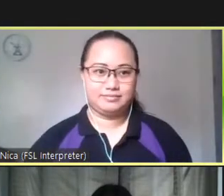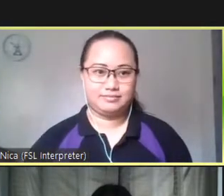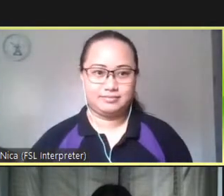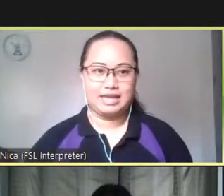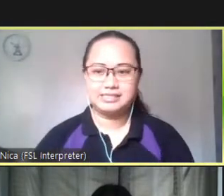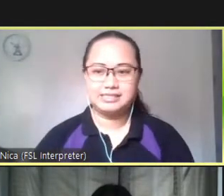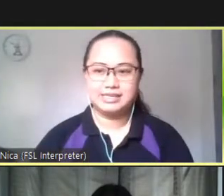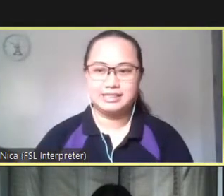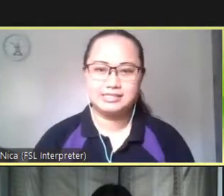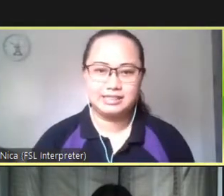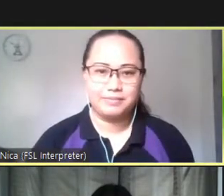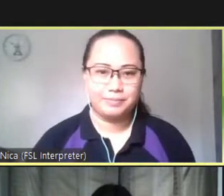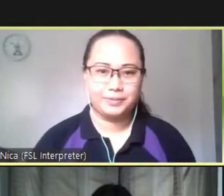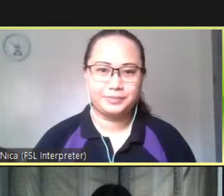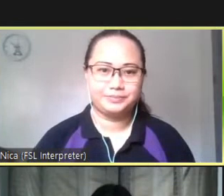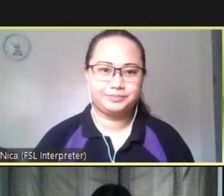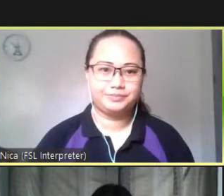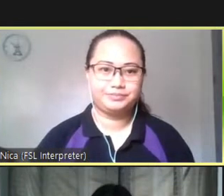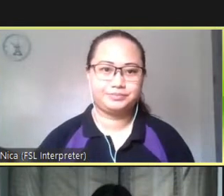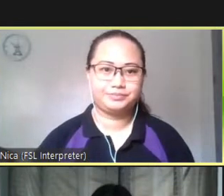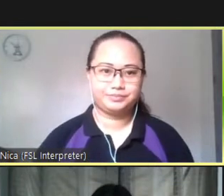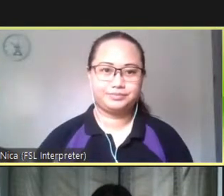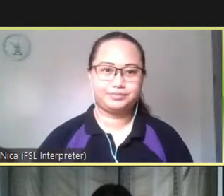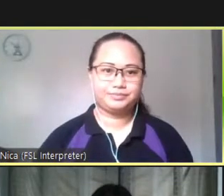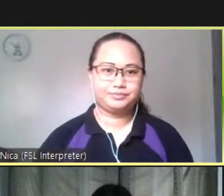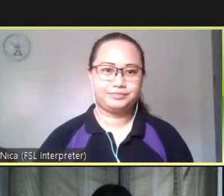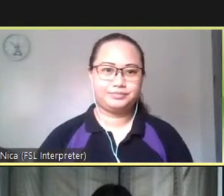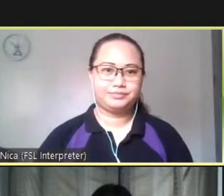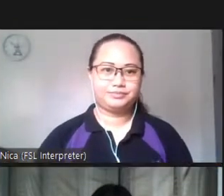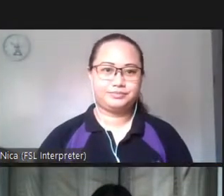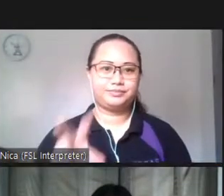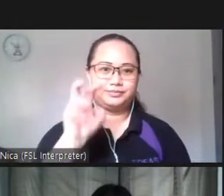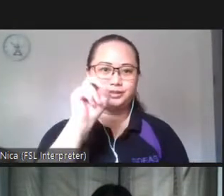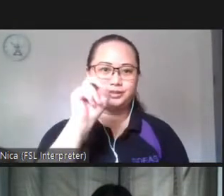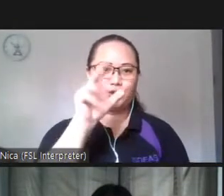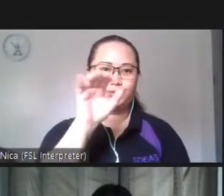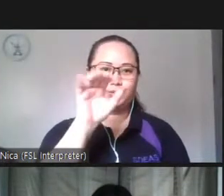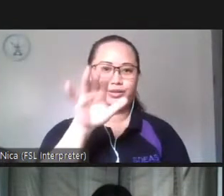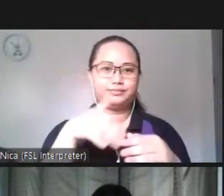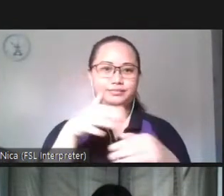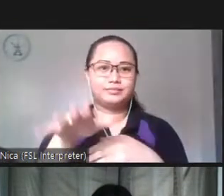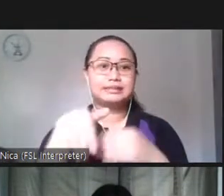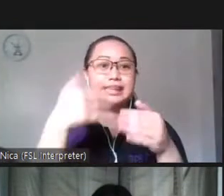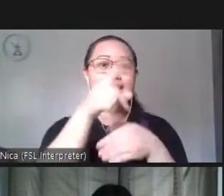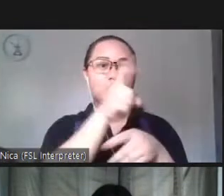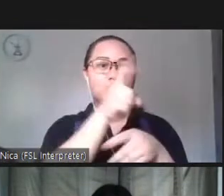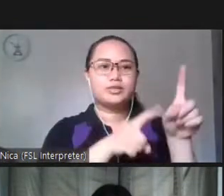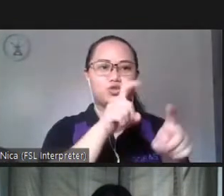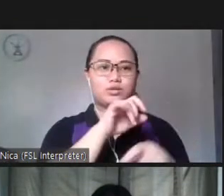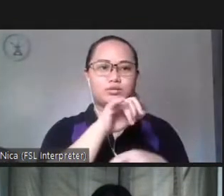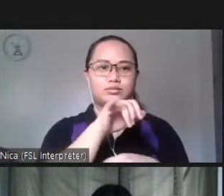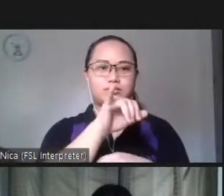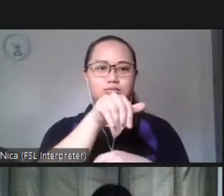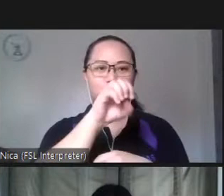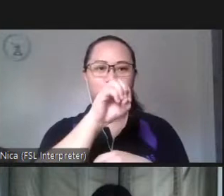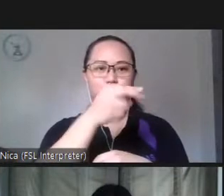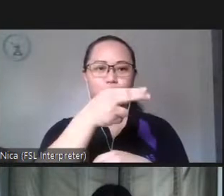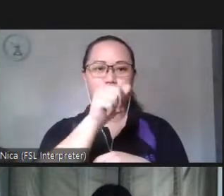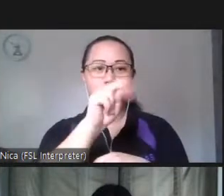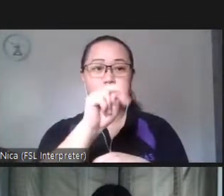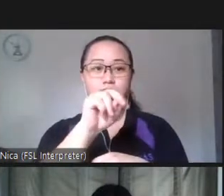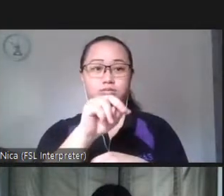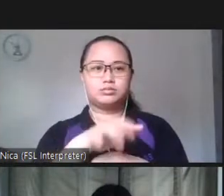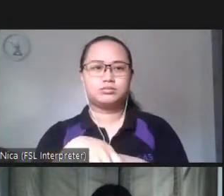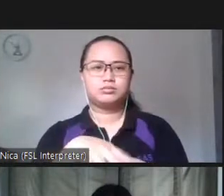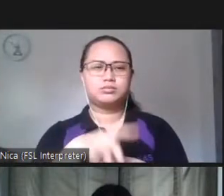Yeah, that's it. That's it. Okay. Next question po. Do you think deaf people can have a career